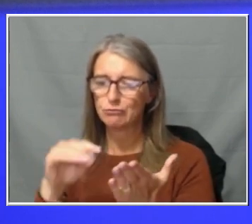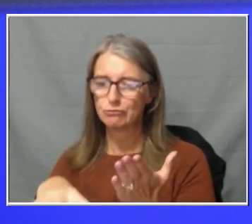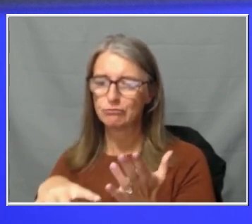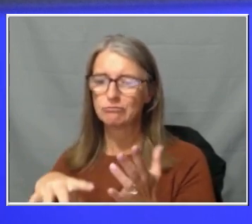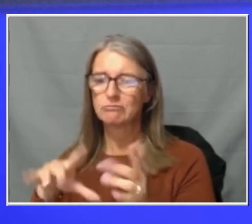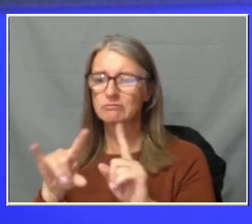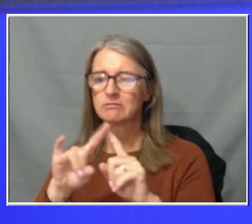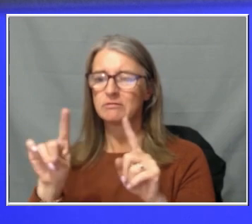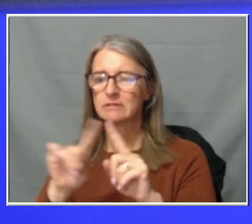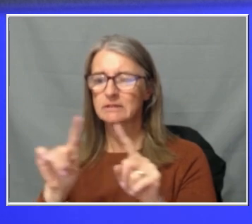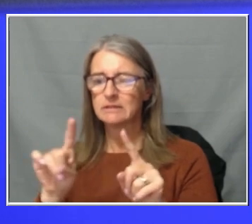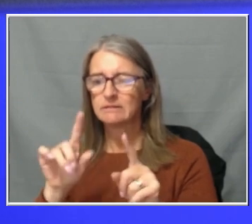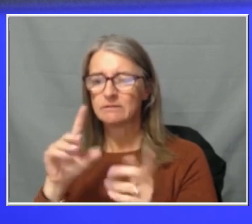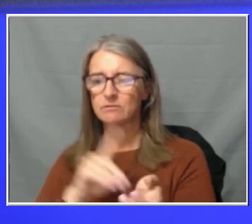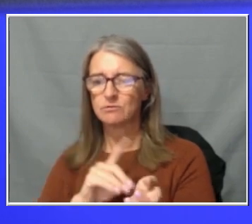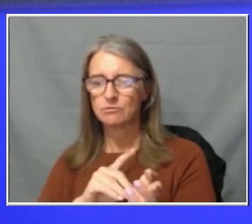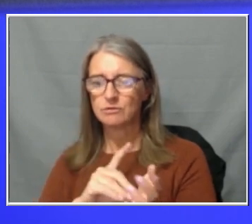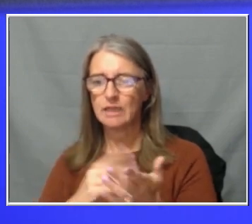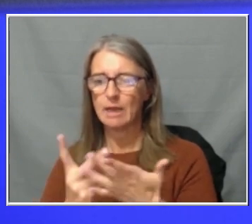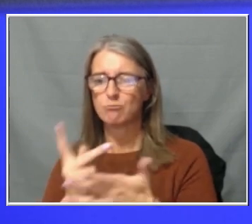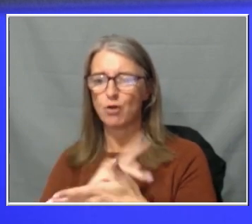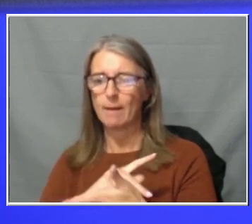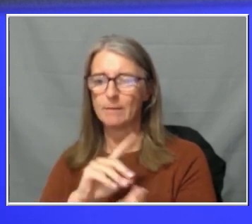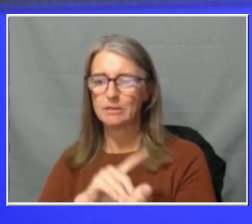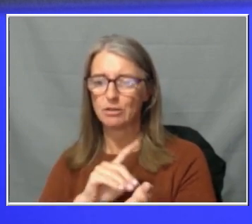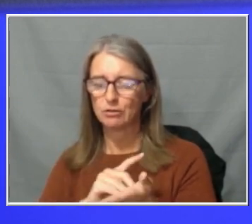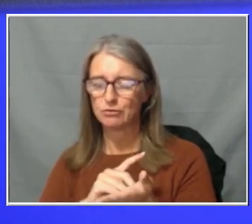and dermatologists, and also primary care physicians,